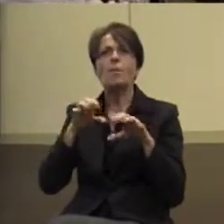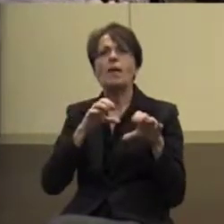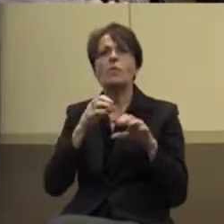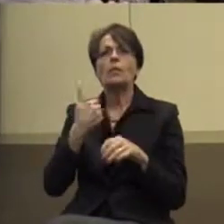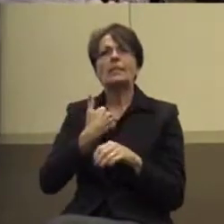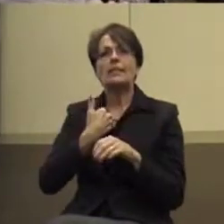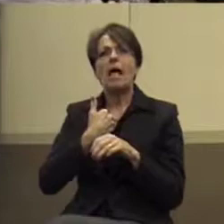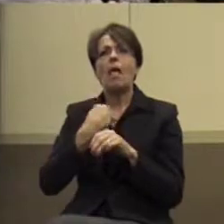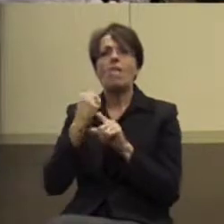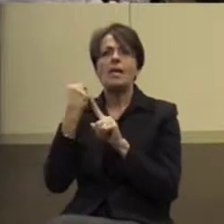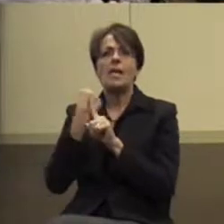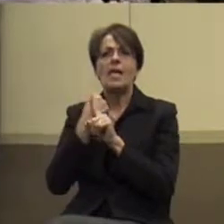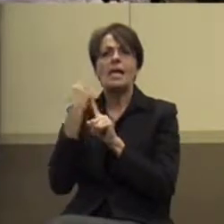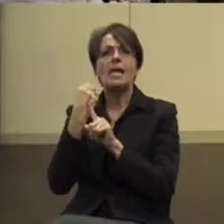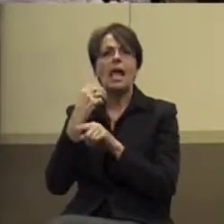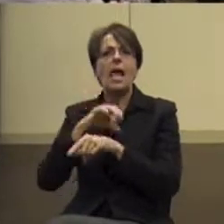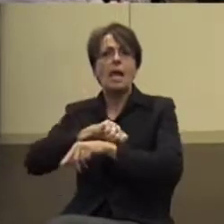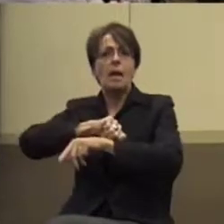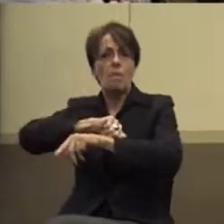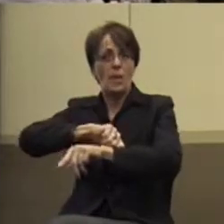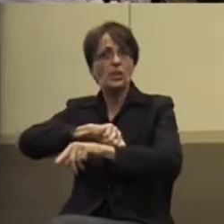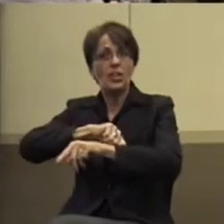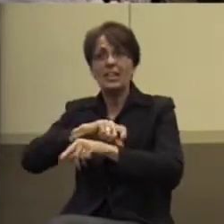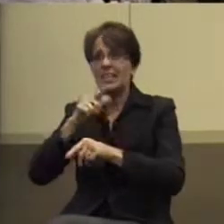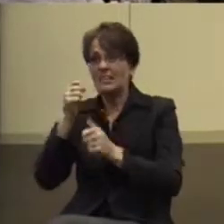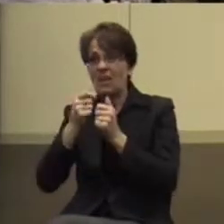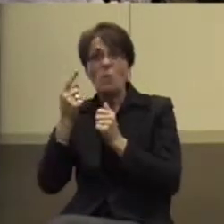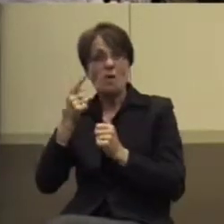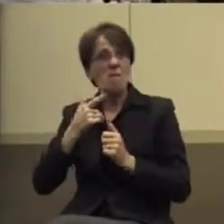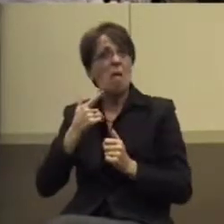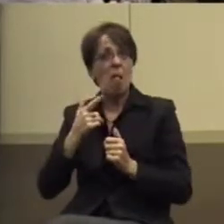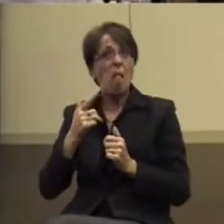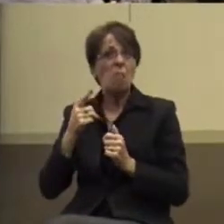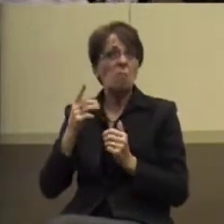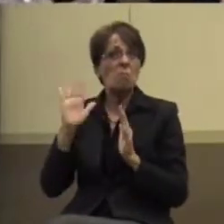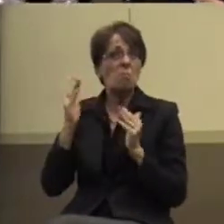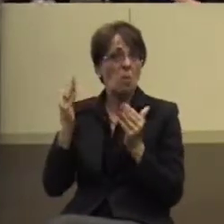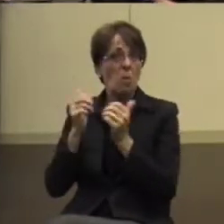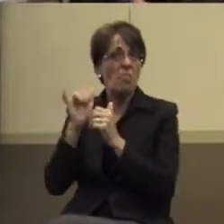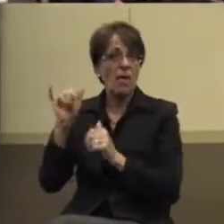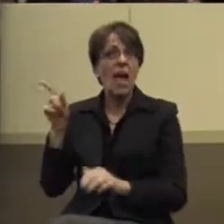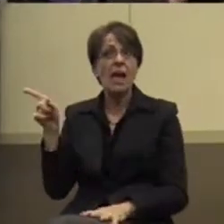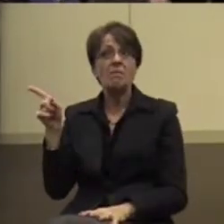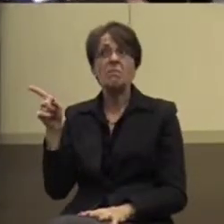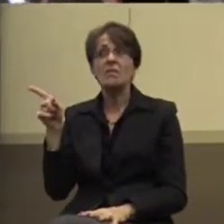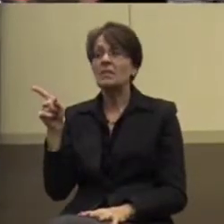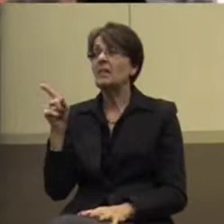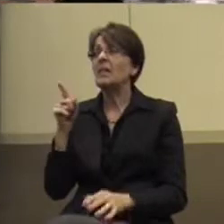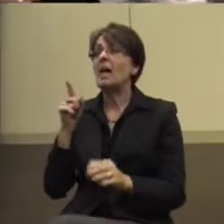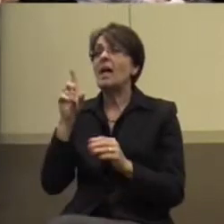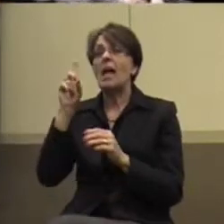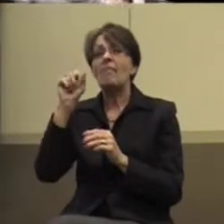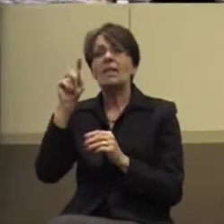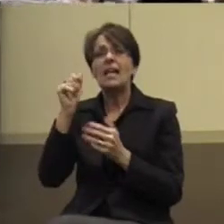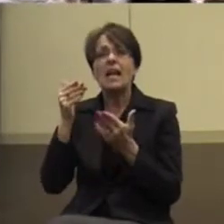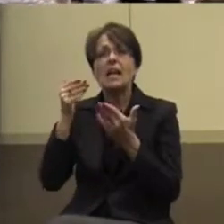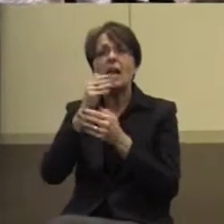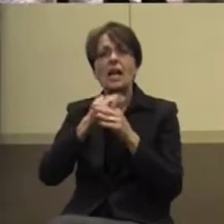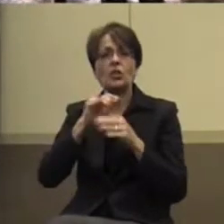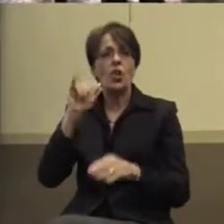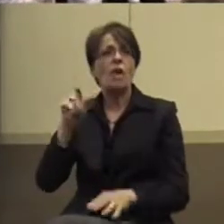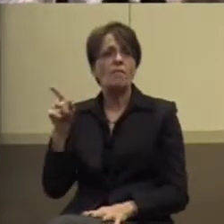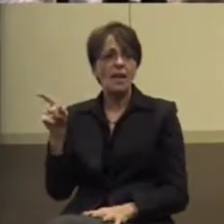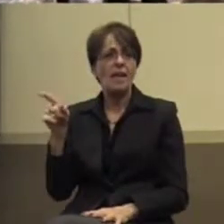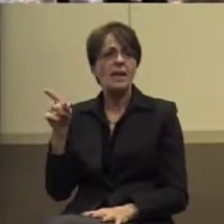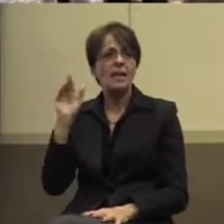right? Self-hitting, pinching. Does everybody feel pretty good about kind of going with that? Something like that. There was a lot of data collected on that